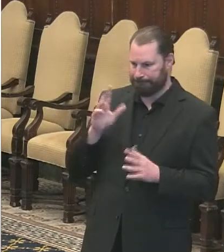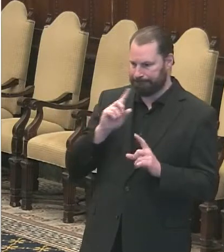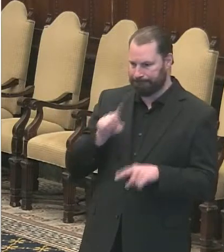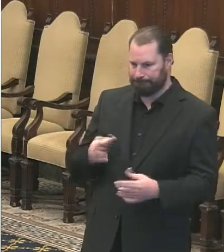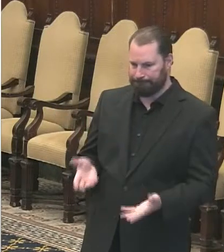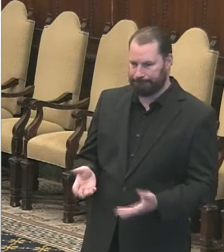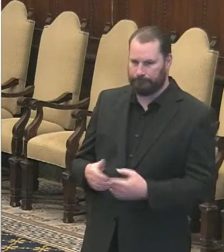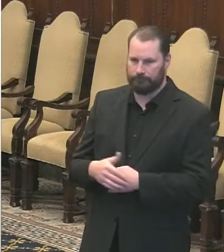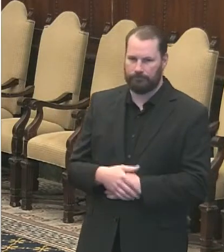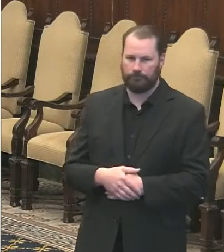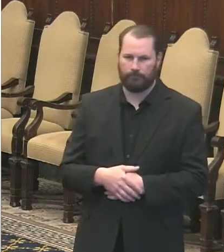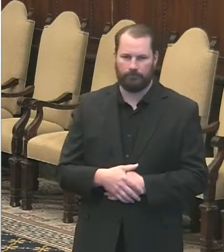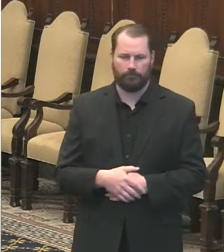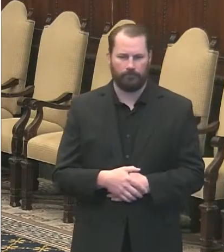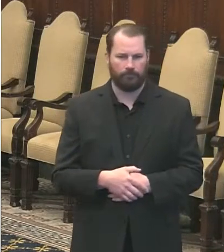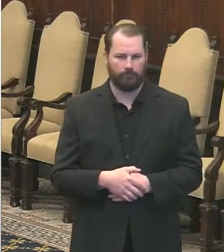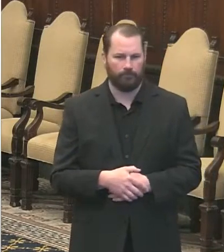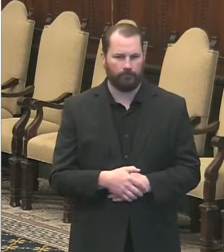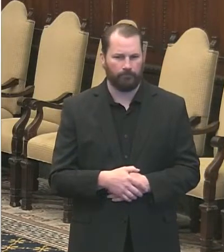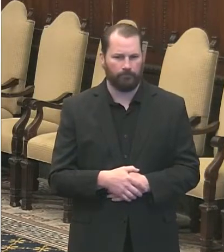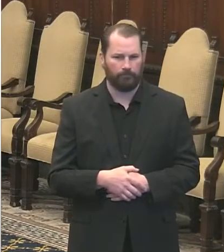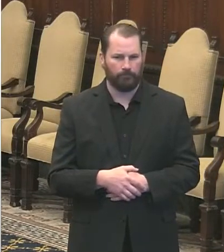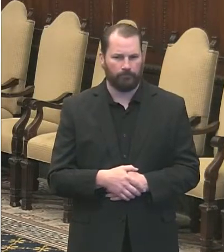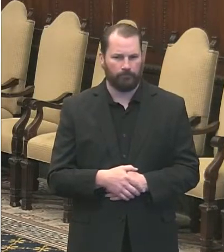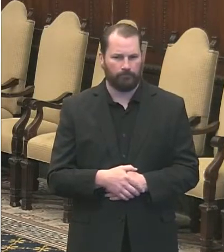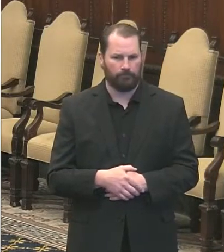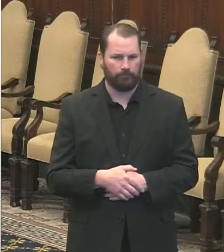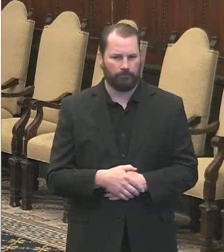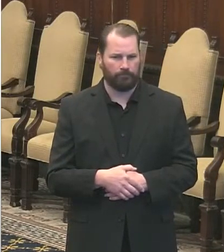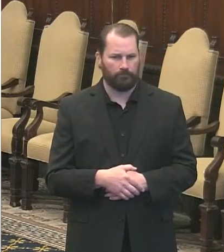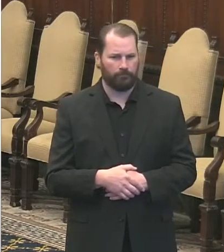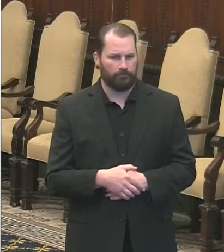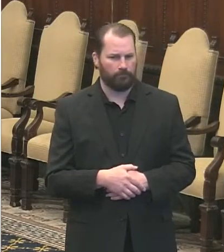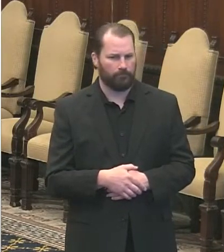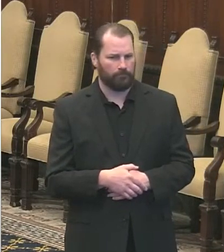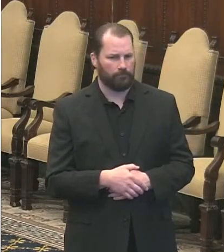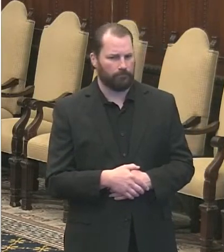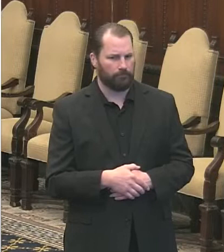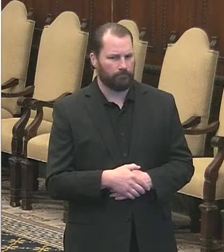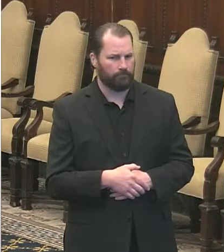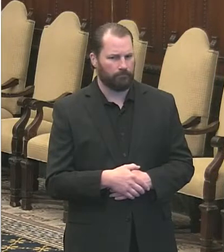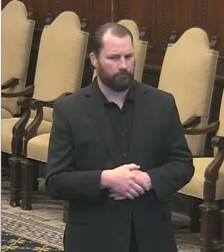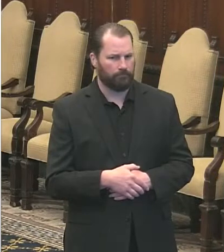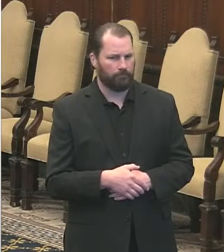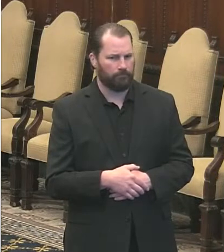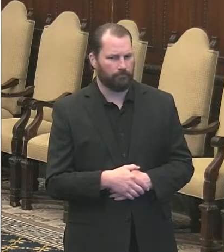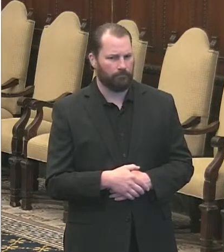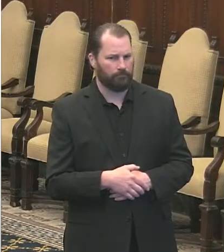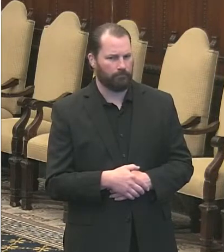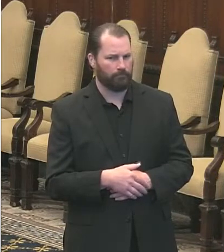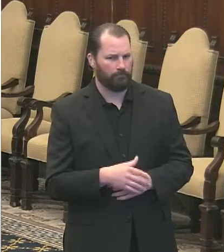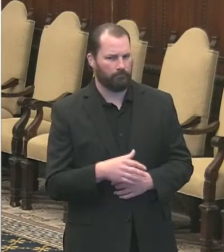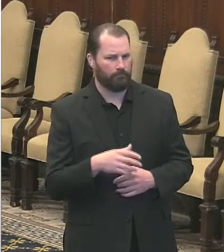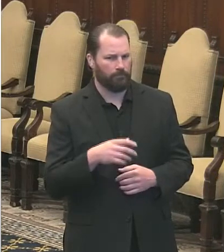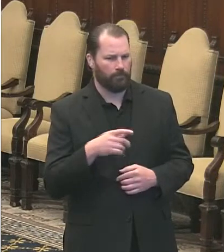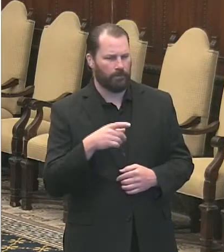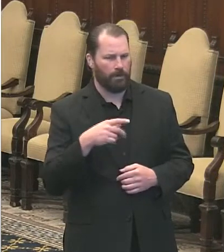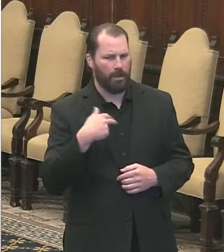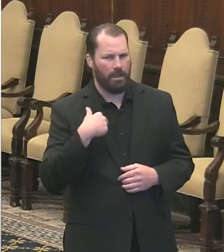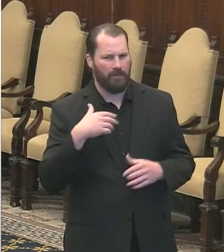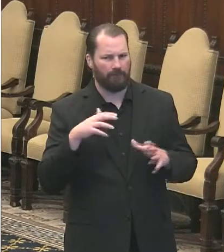wrong, been included in the giveaway that we've been, but I know there are groups out there that are Muslim